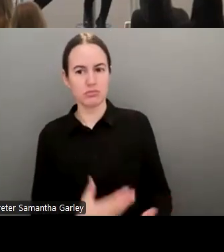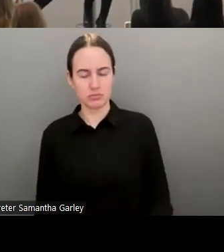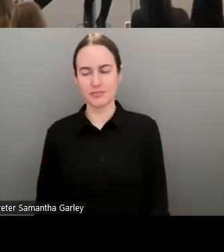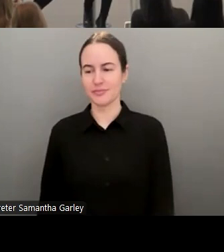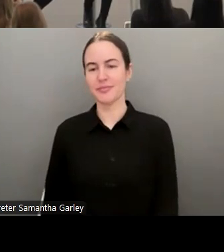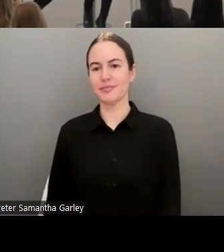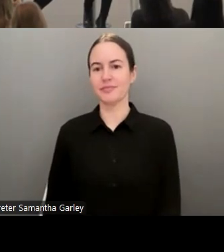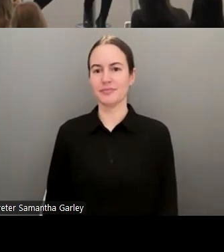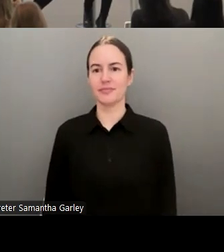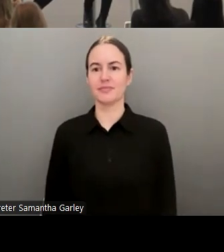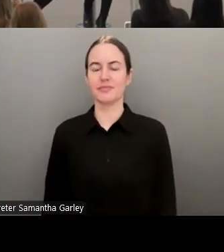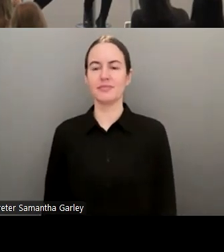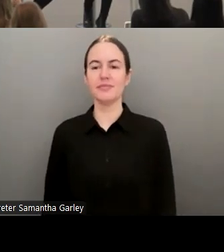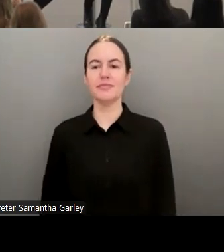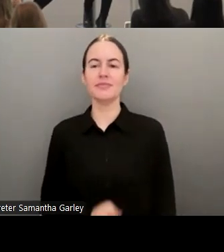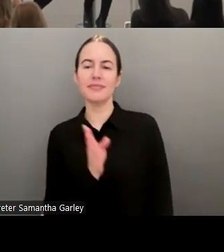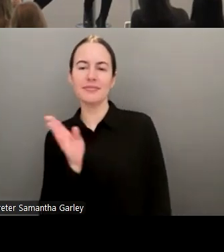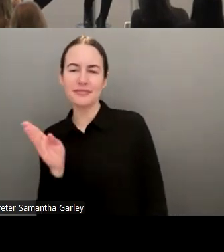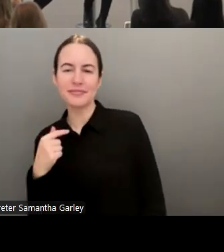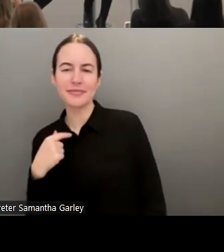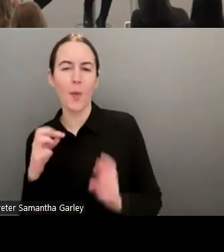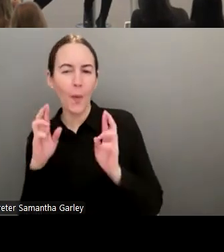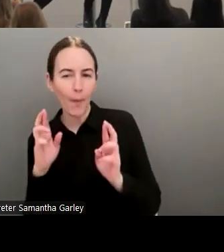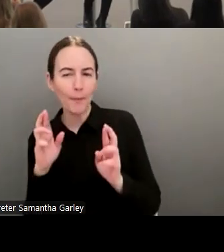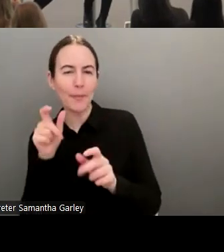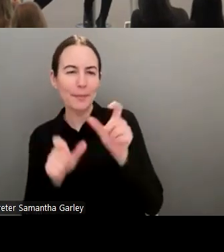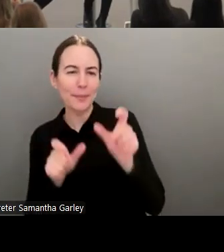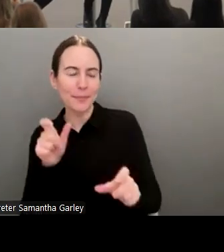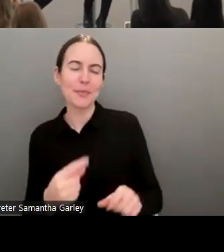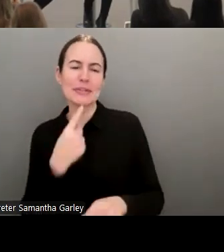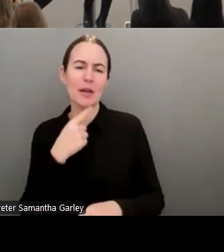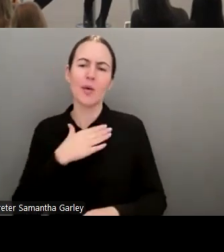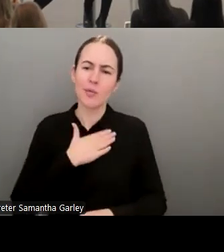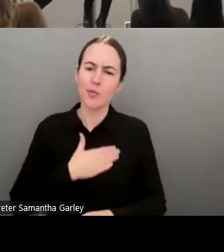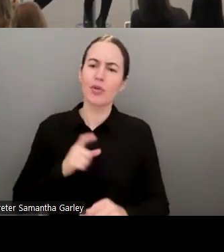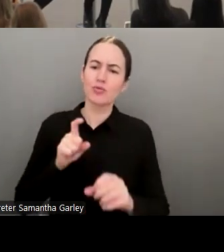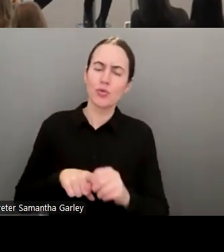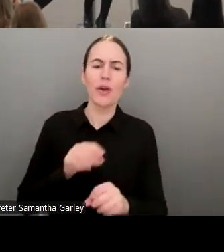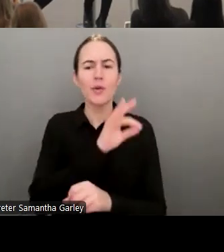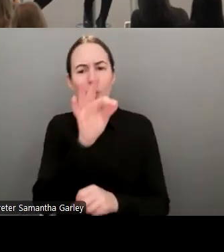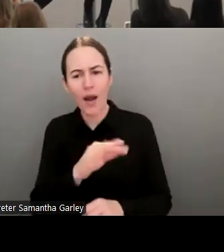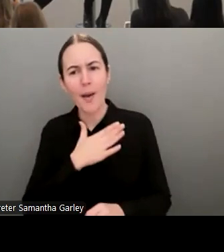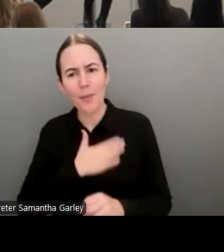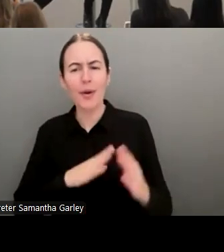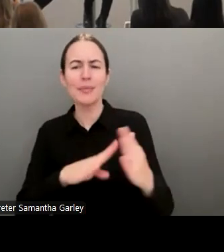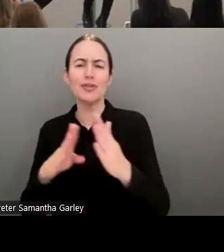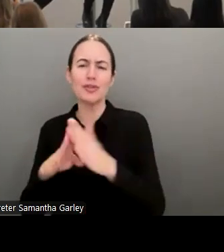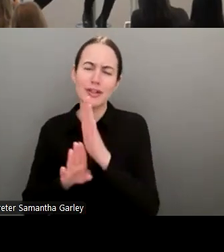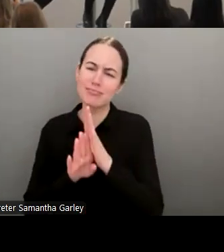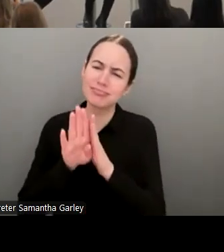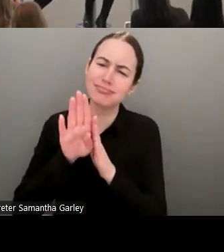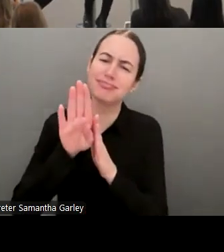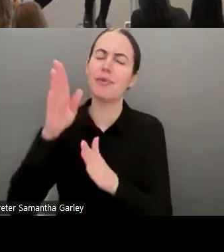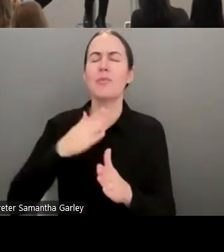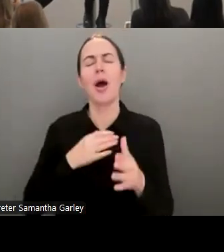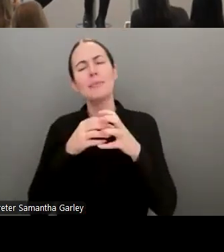I was kind of hoping somebody would say that we want to join because we want to make sure that the accessibility community is thriving and we want to expand on this. No,